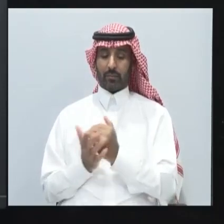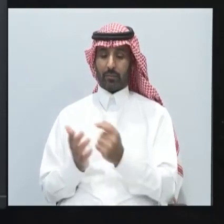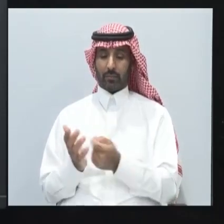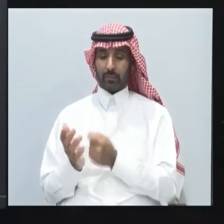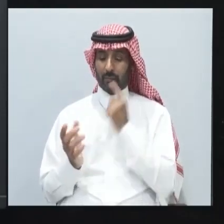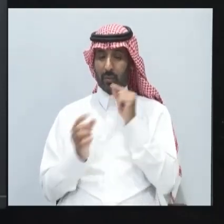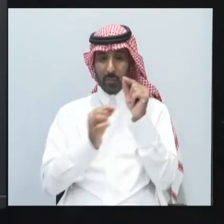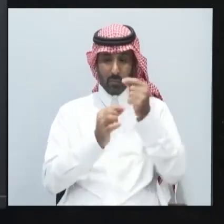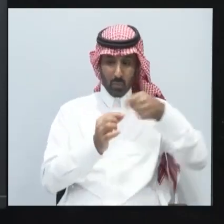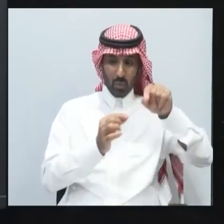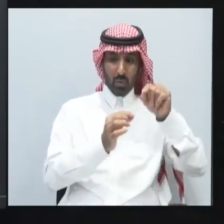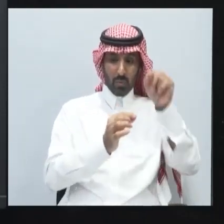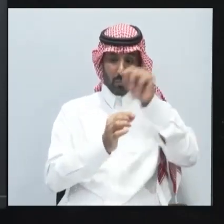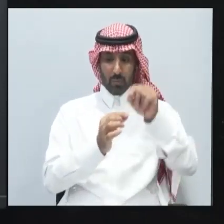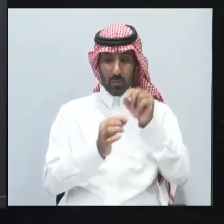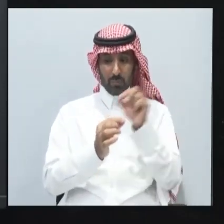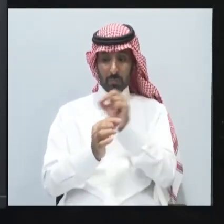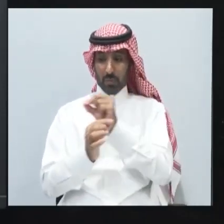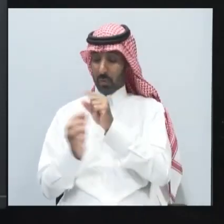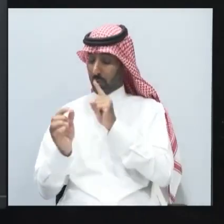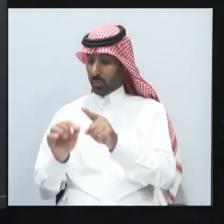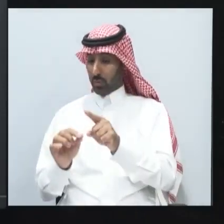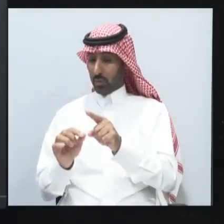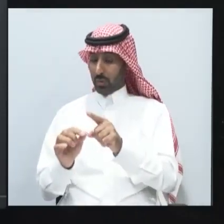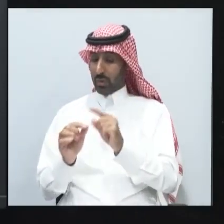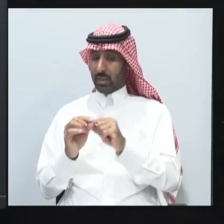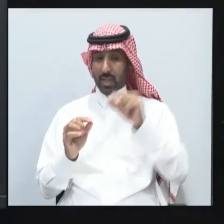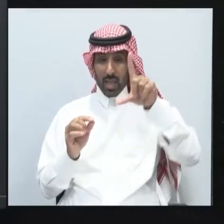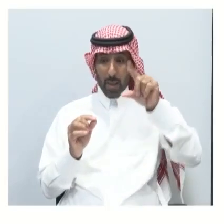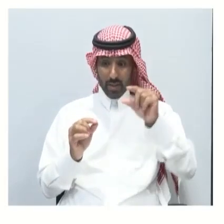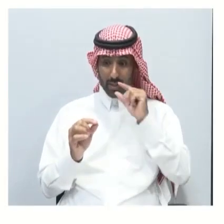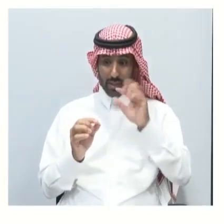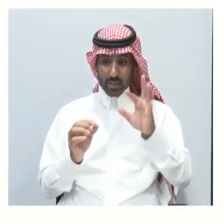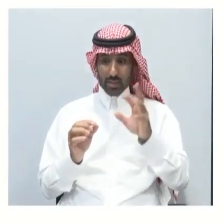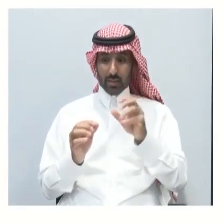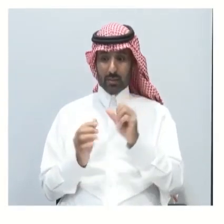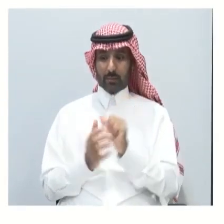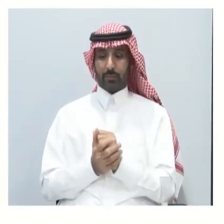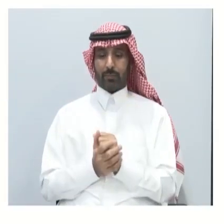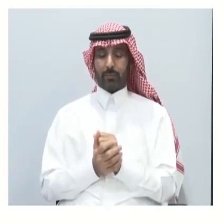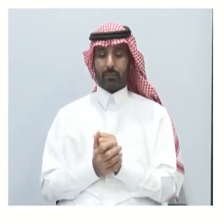here punctuation, and also to make sure that you are using capital letters.